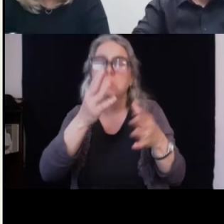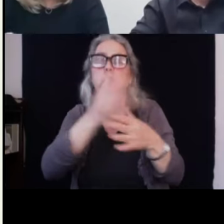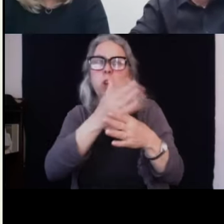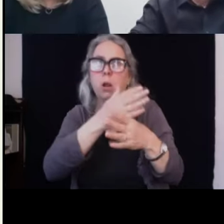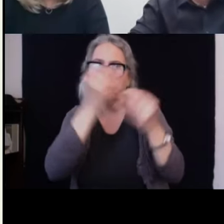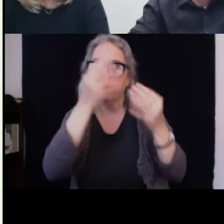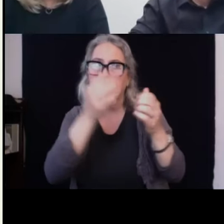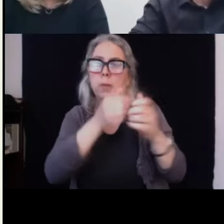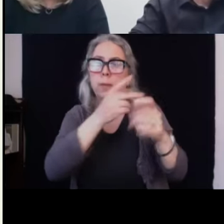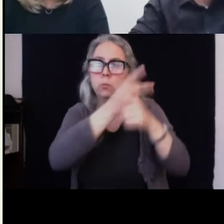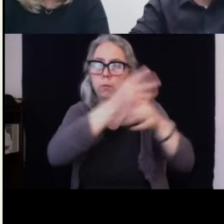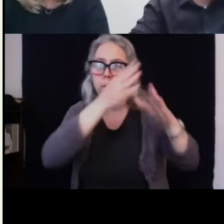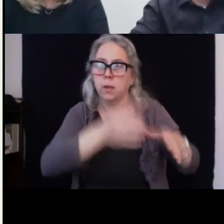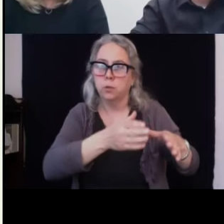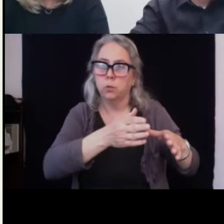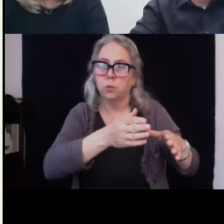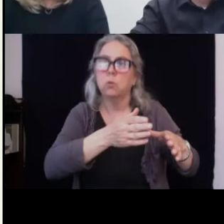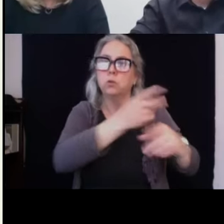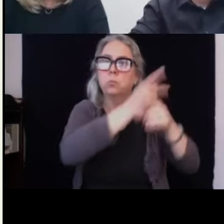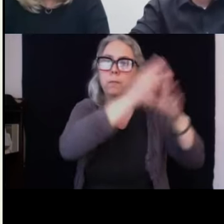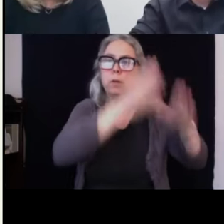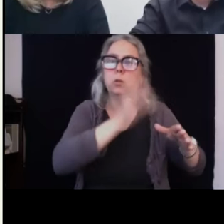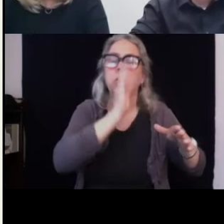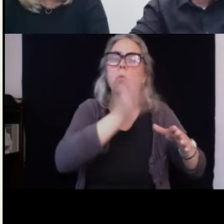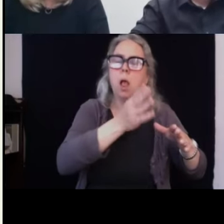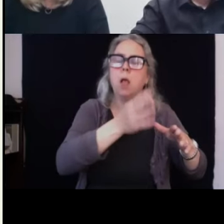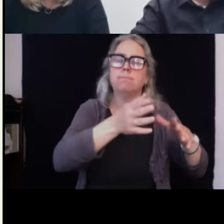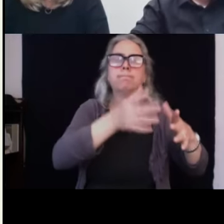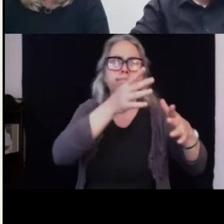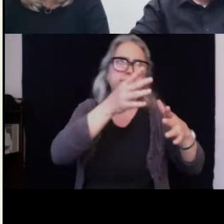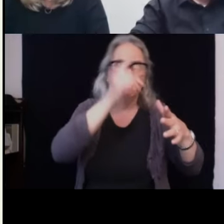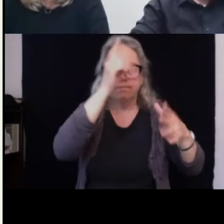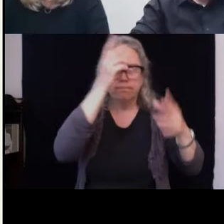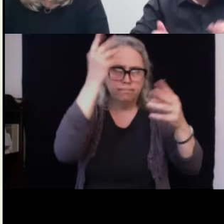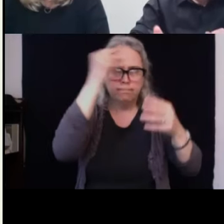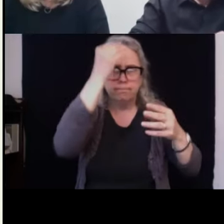ultimately make the determination based on eligibility criteria.